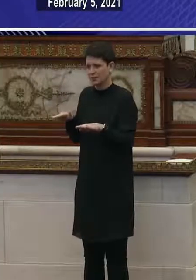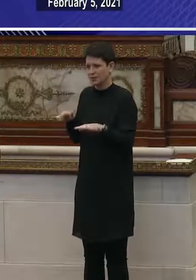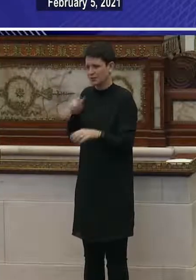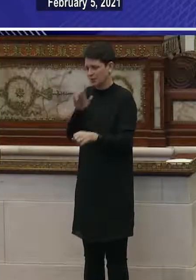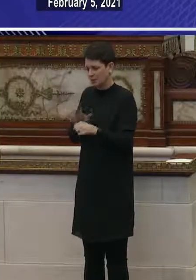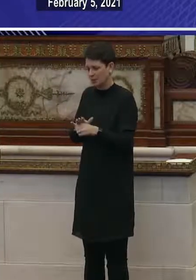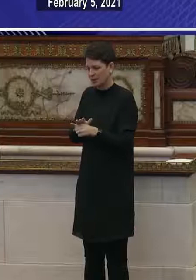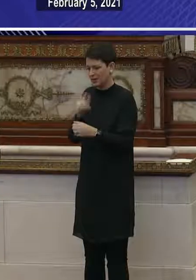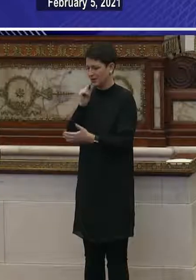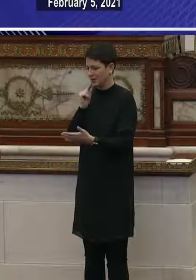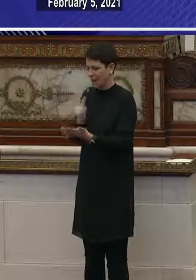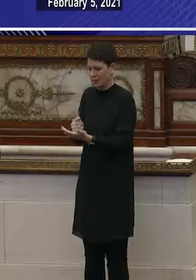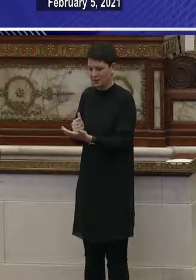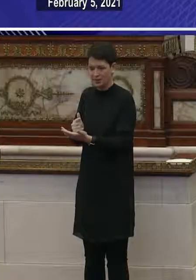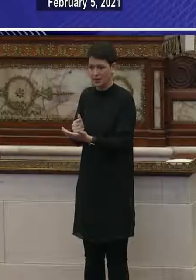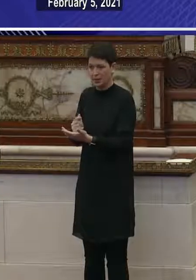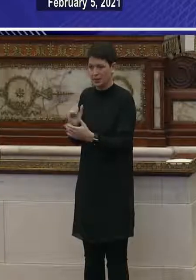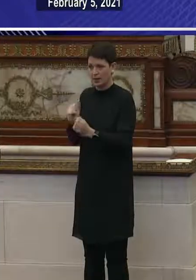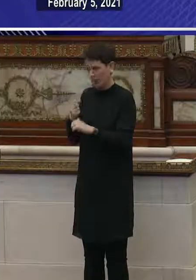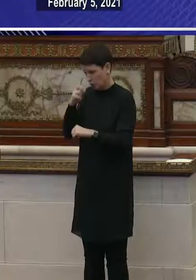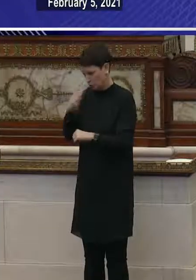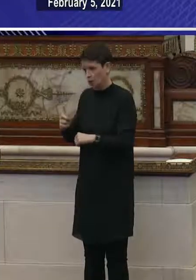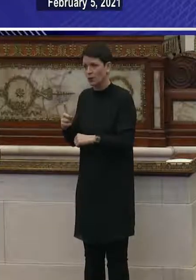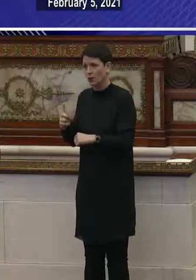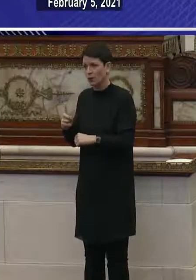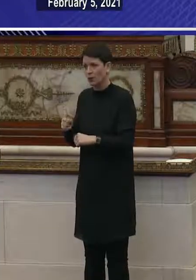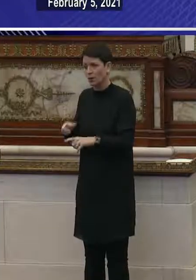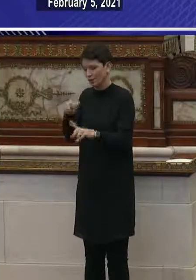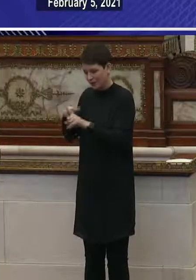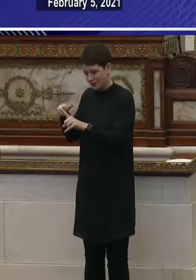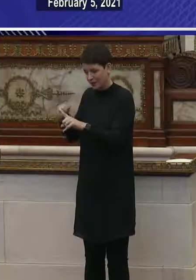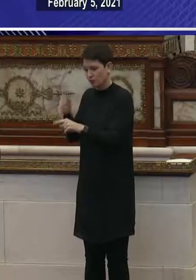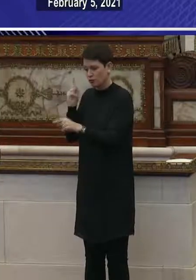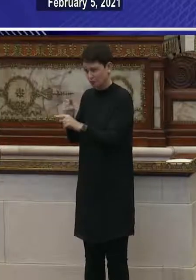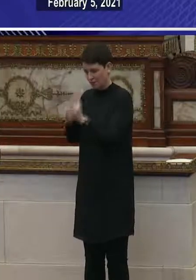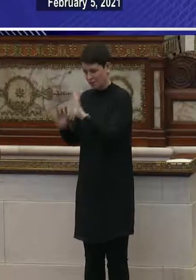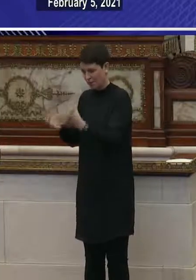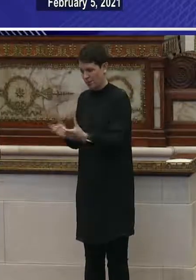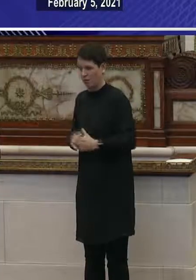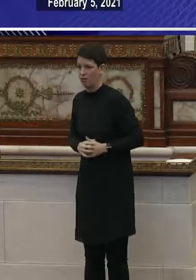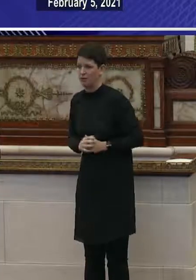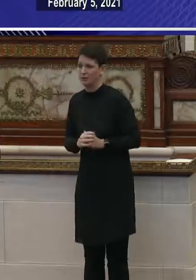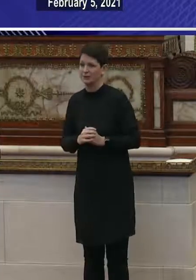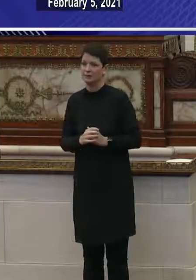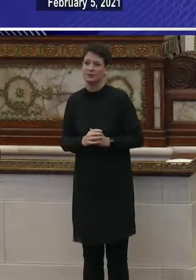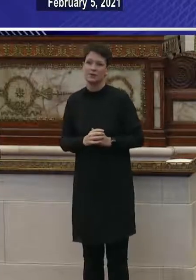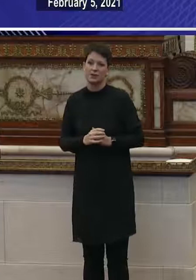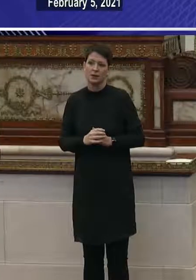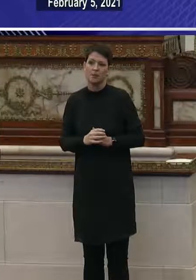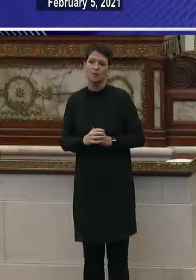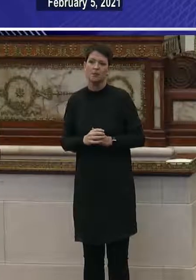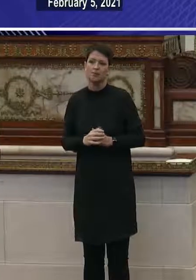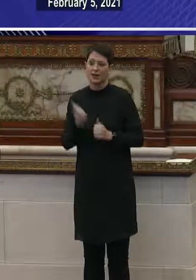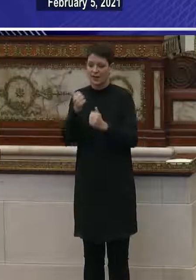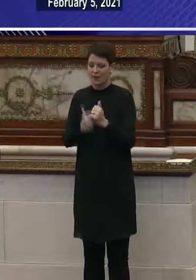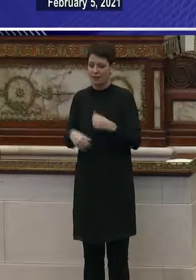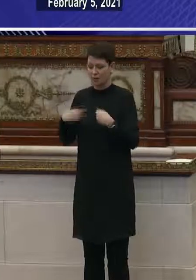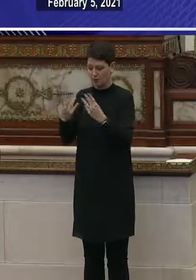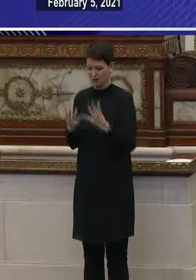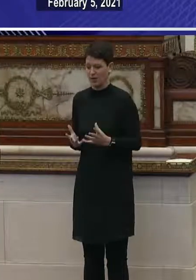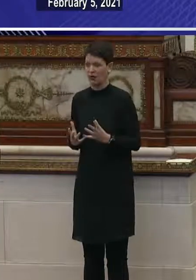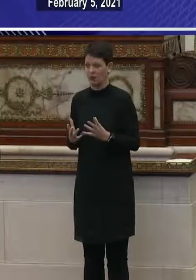commit, guarantee, ensure that we were hitting our target market? Yeah. Let me just say, every